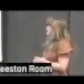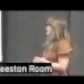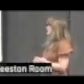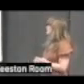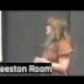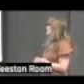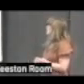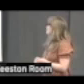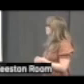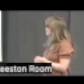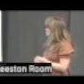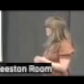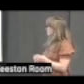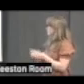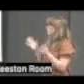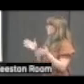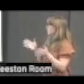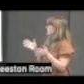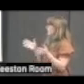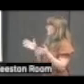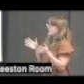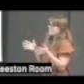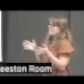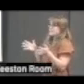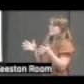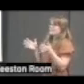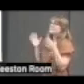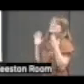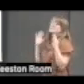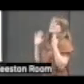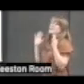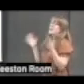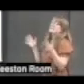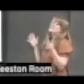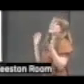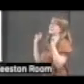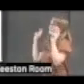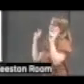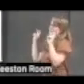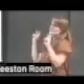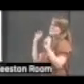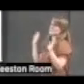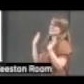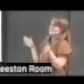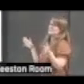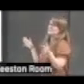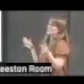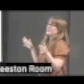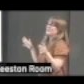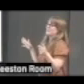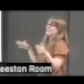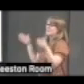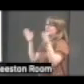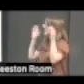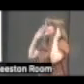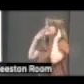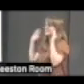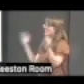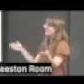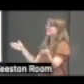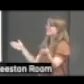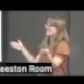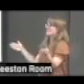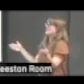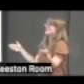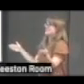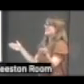I guess. So I wasn't at panda speed dating at this point in my life. I was like, let's just